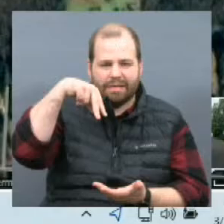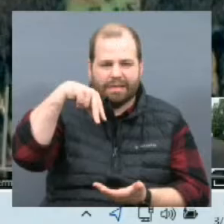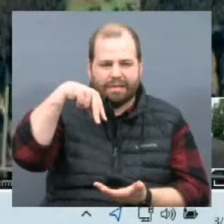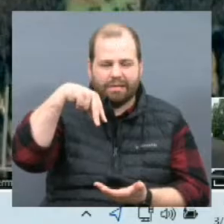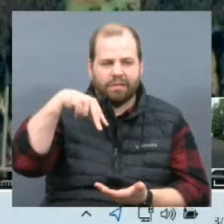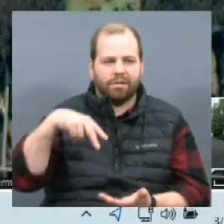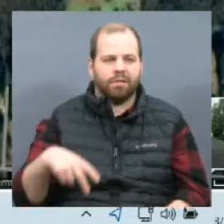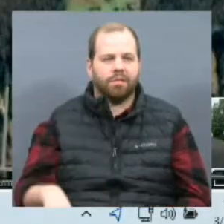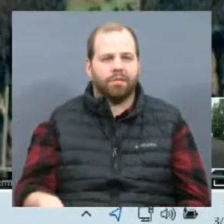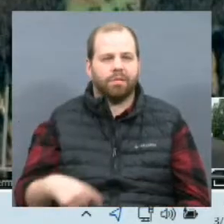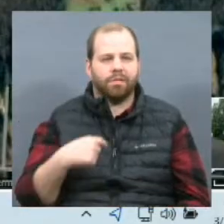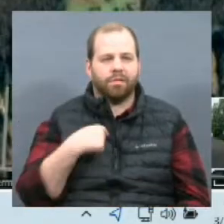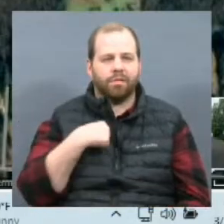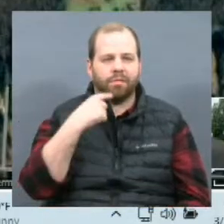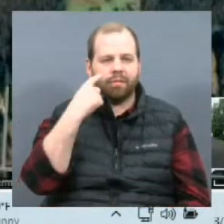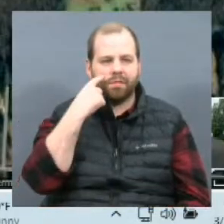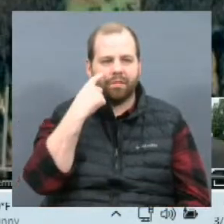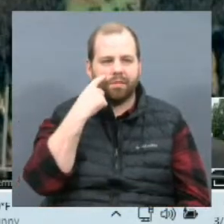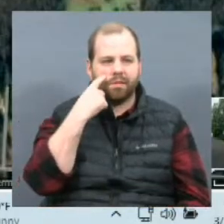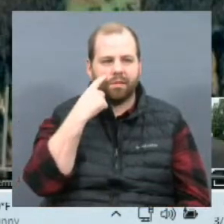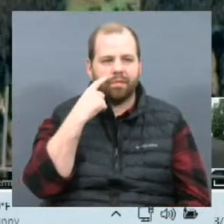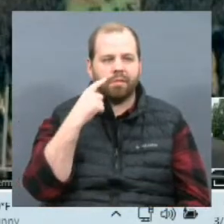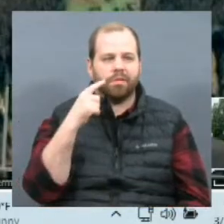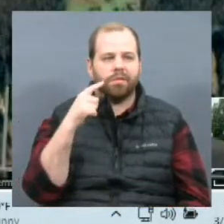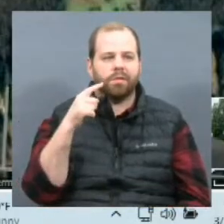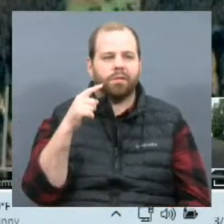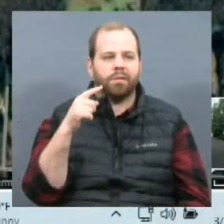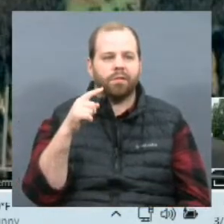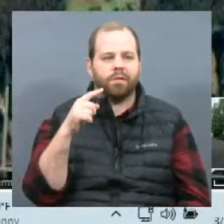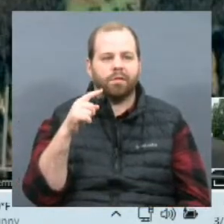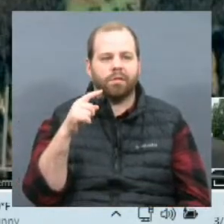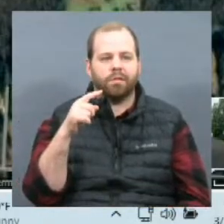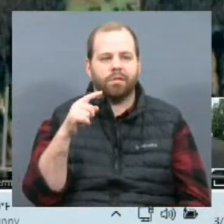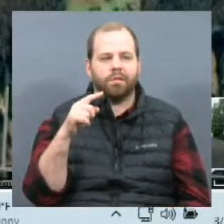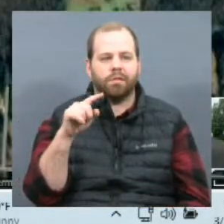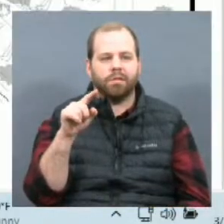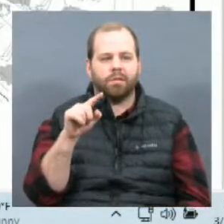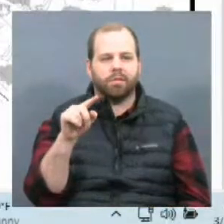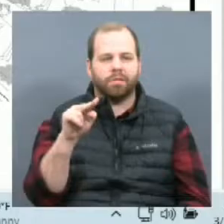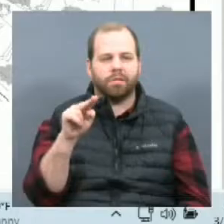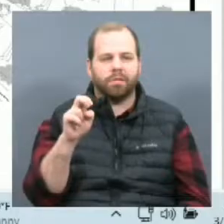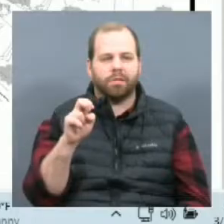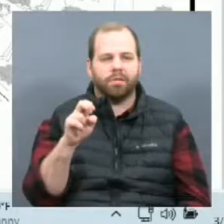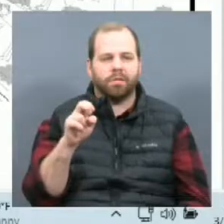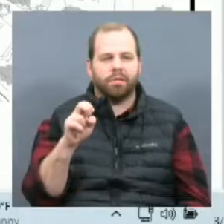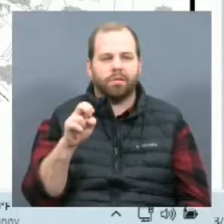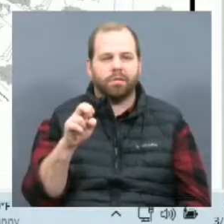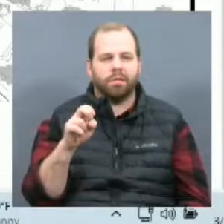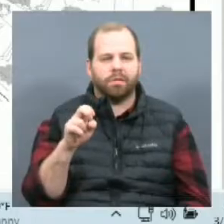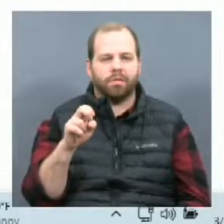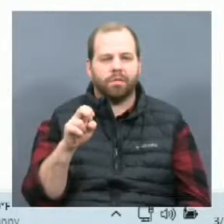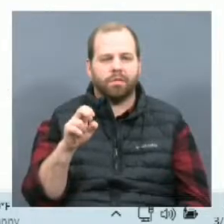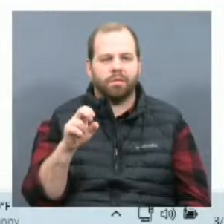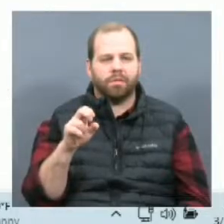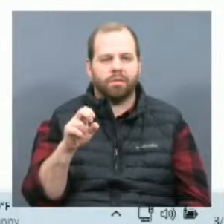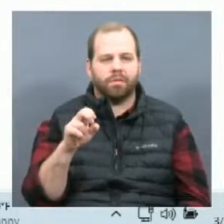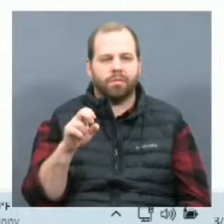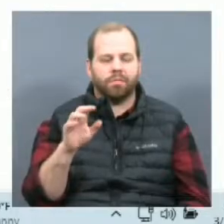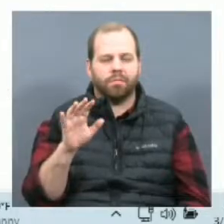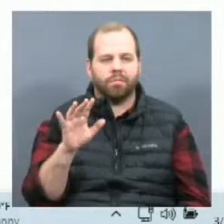I think if we pull up the area zoning map, Yes, sir. it'll be a little Yeah, clearer. that will be easier to tell. Perfect. Thank you.